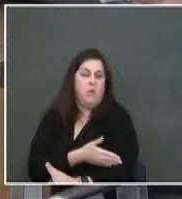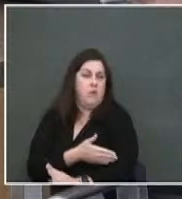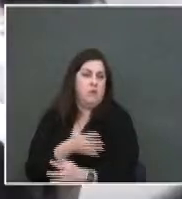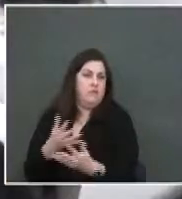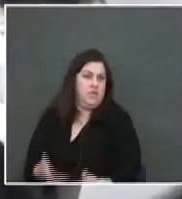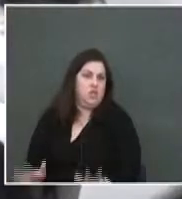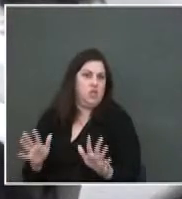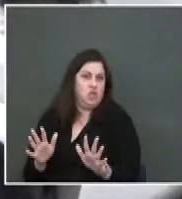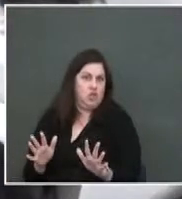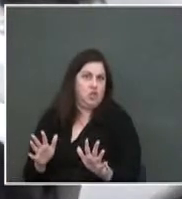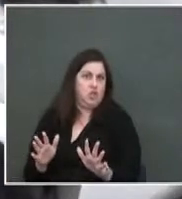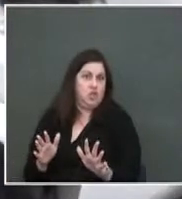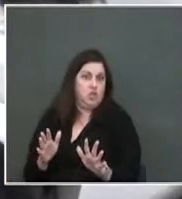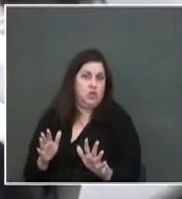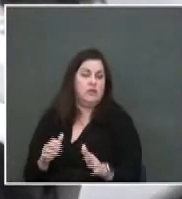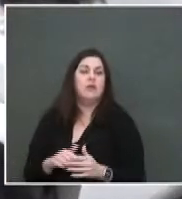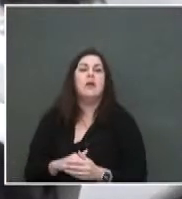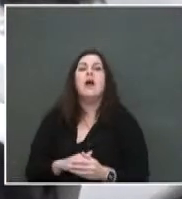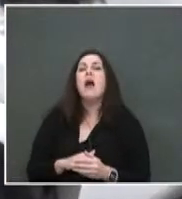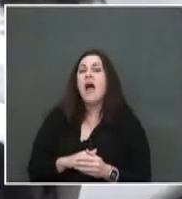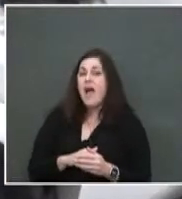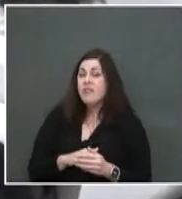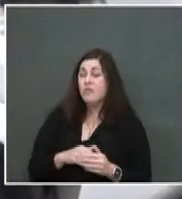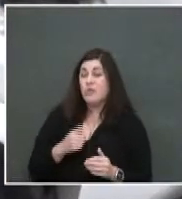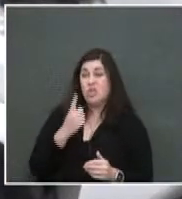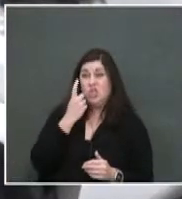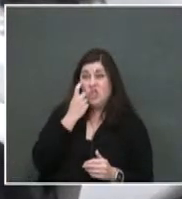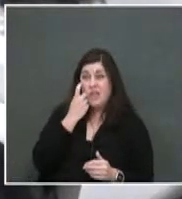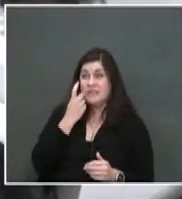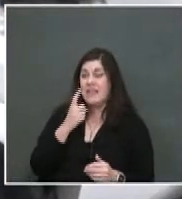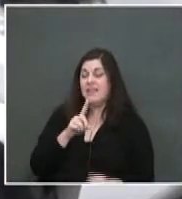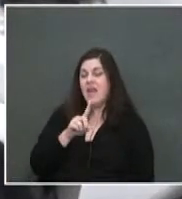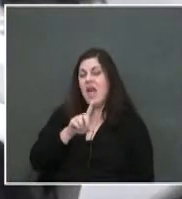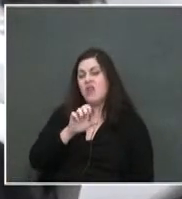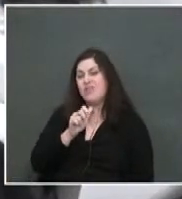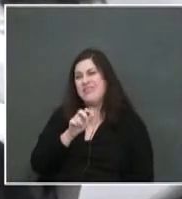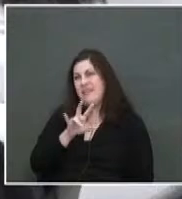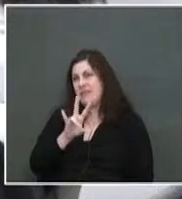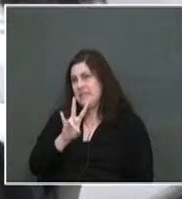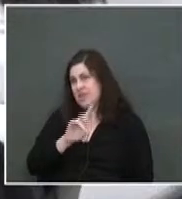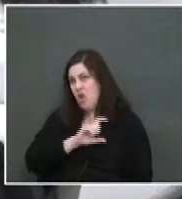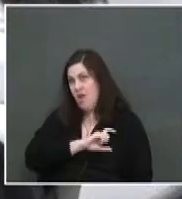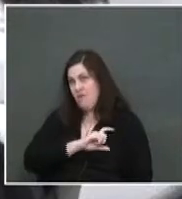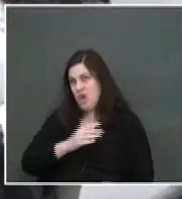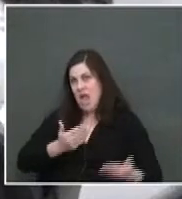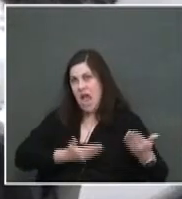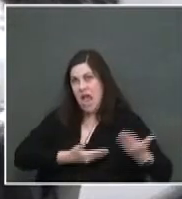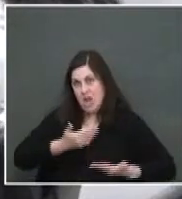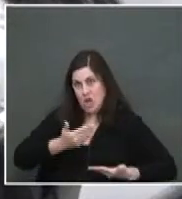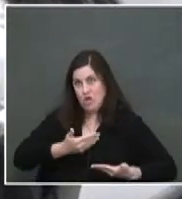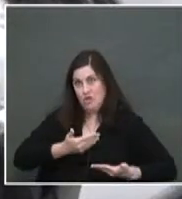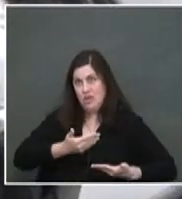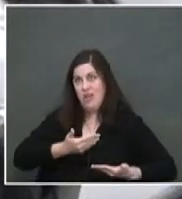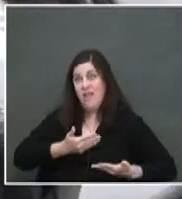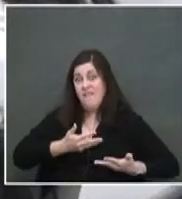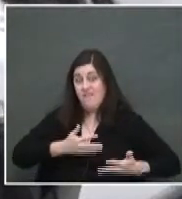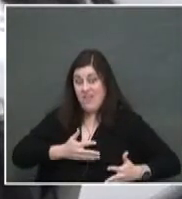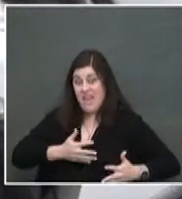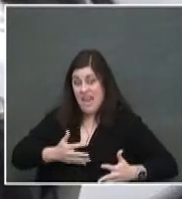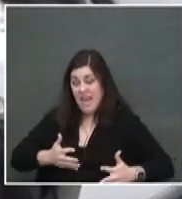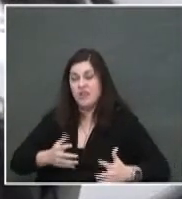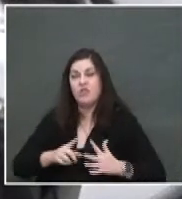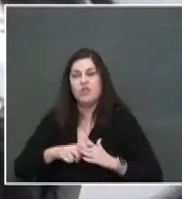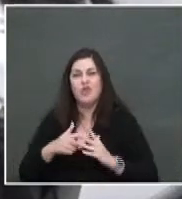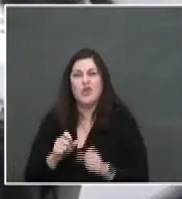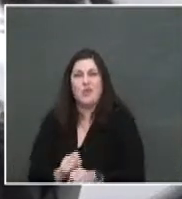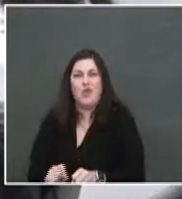just now getting that initial batch of 117 new officers from the previous budget on the street. So it's not like